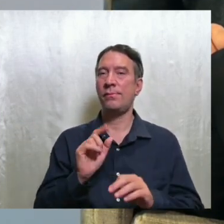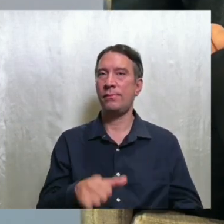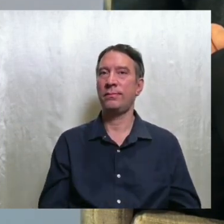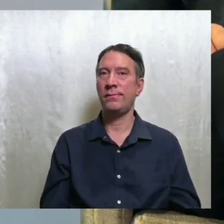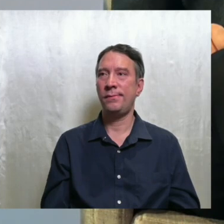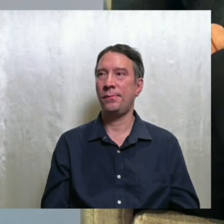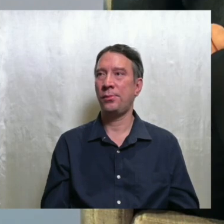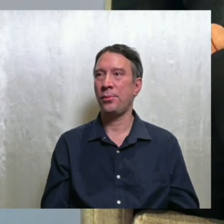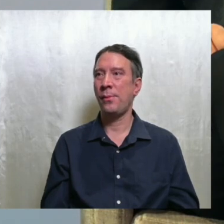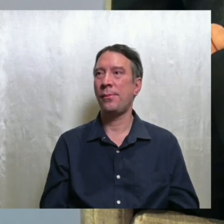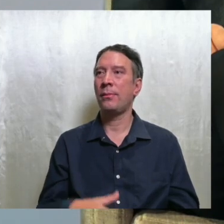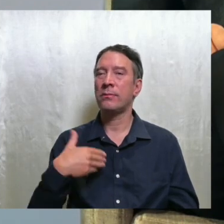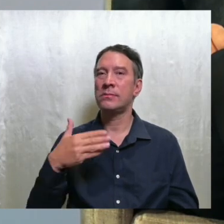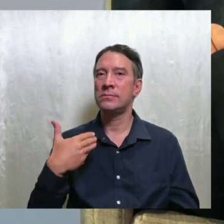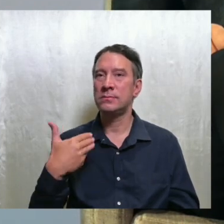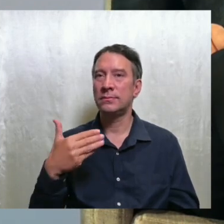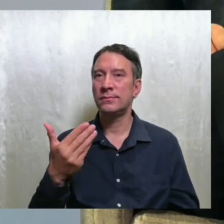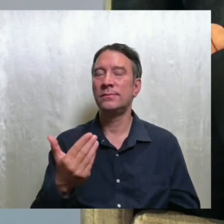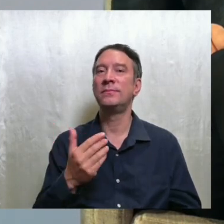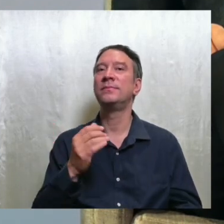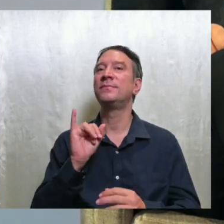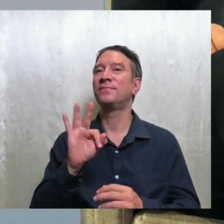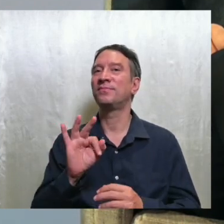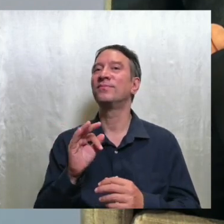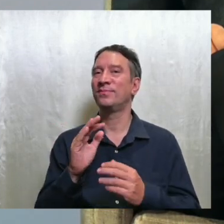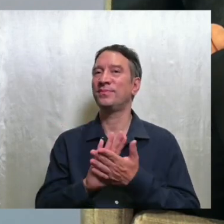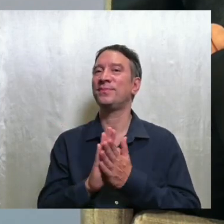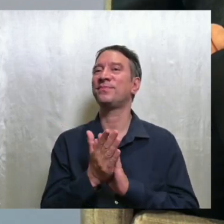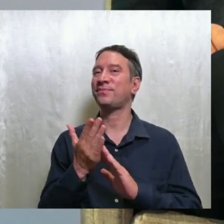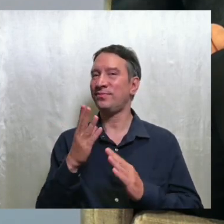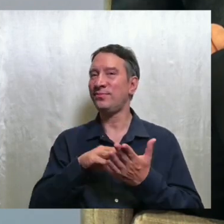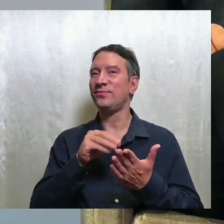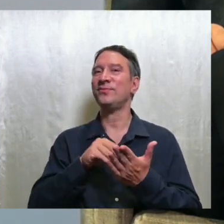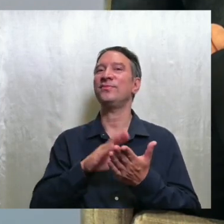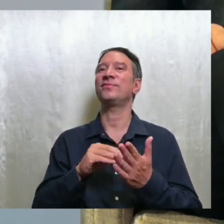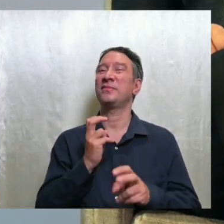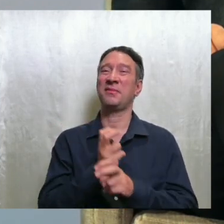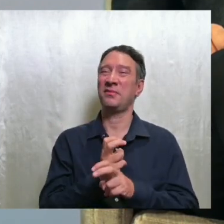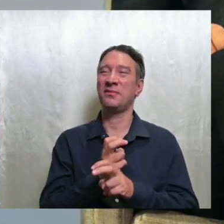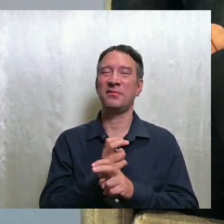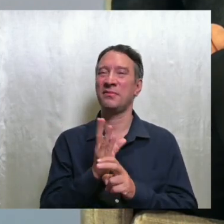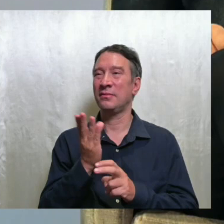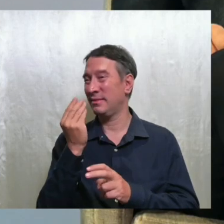more advanced, they can still connect the dots. They don't feel lost. So I think the lot of